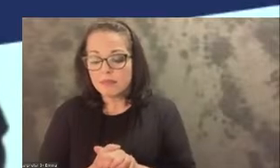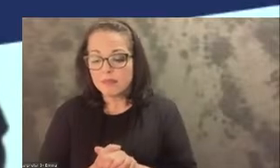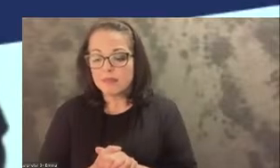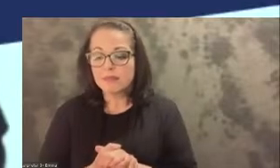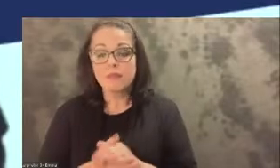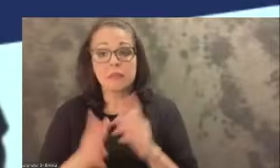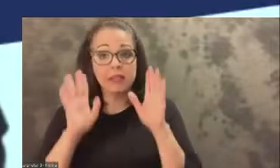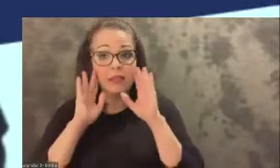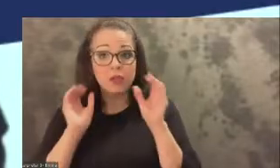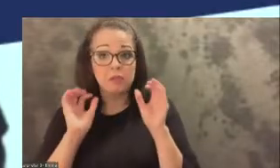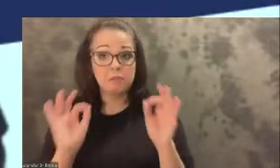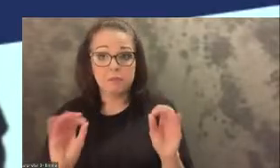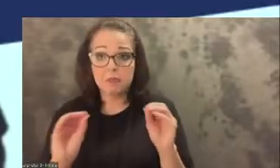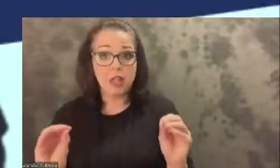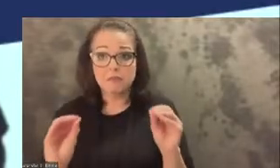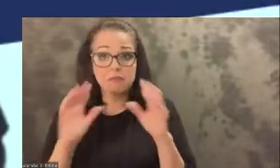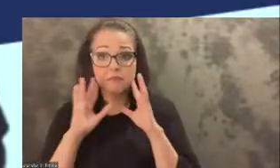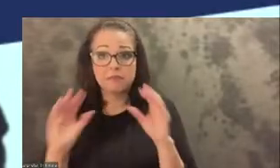Hearing none,